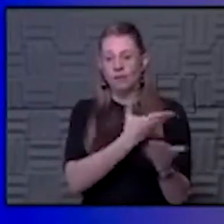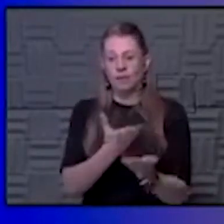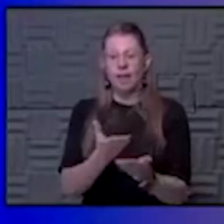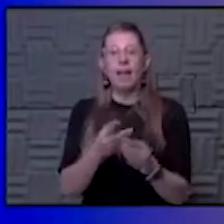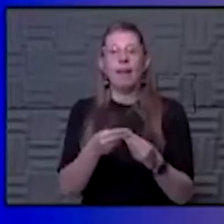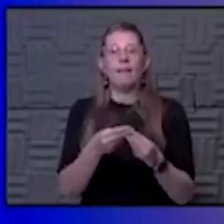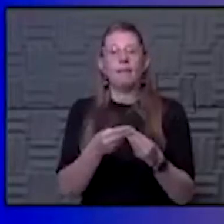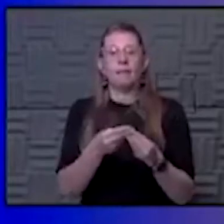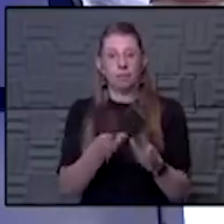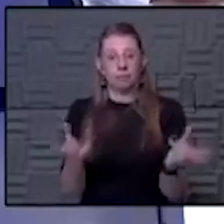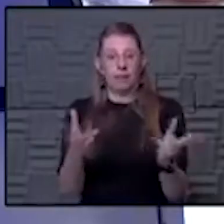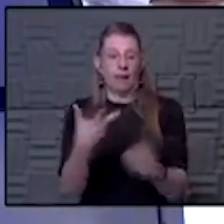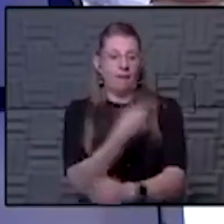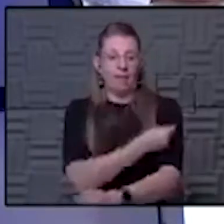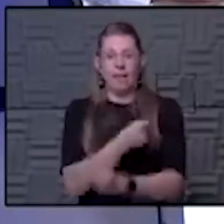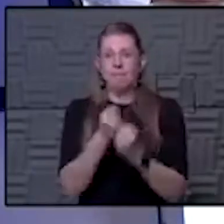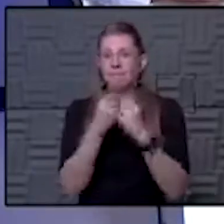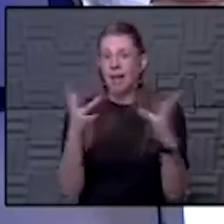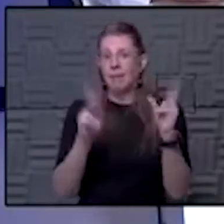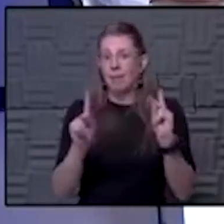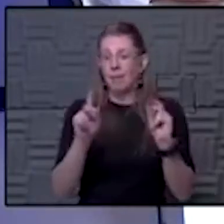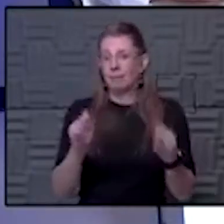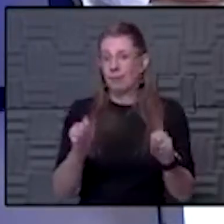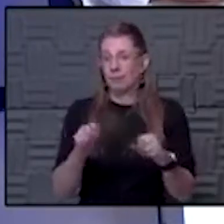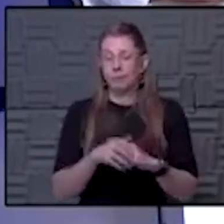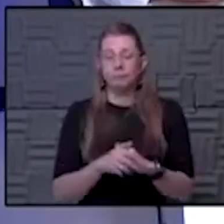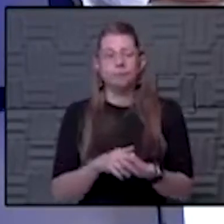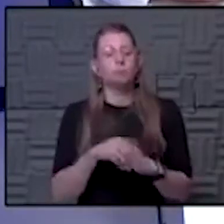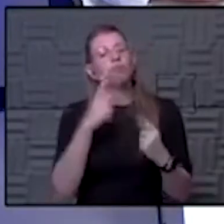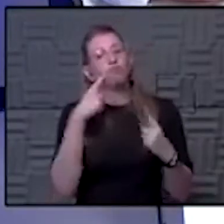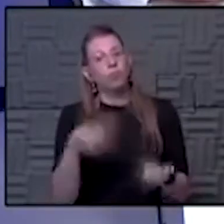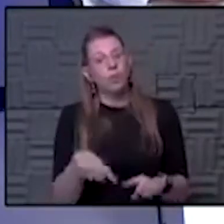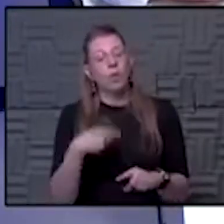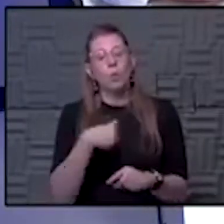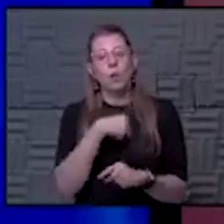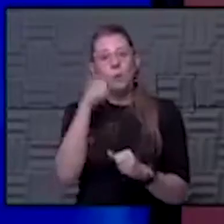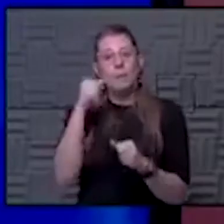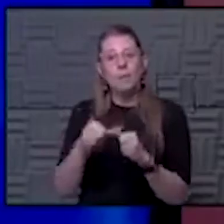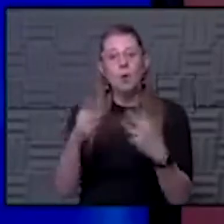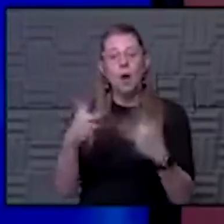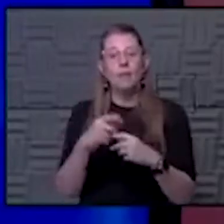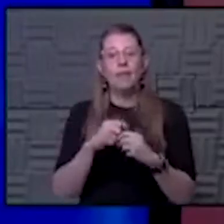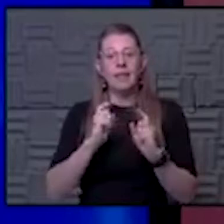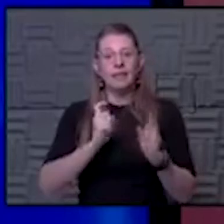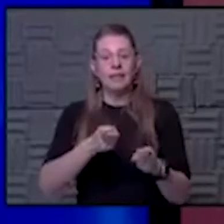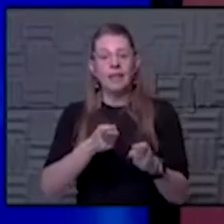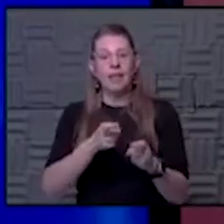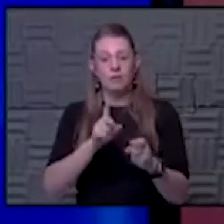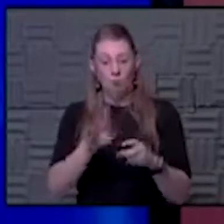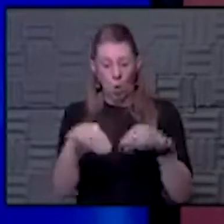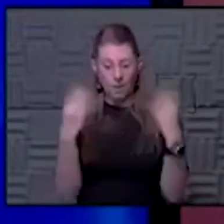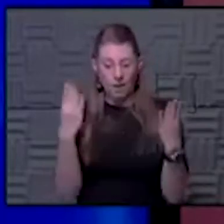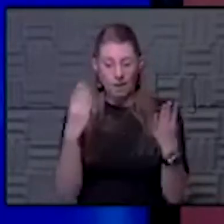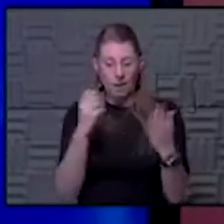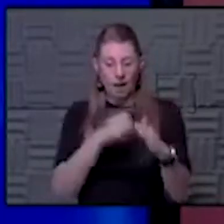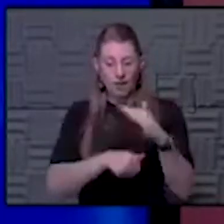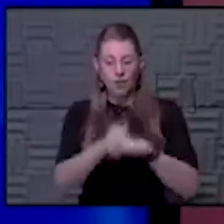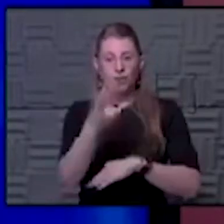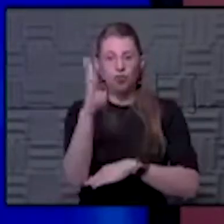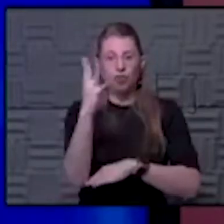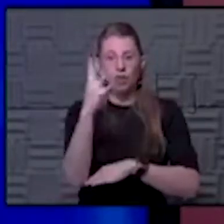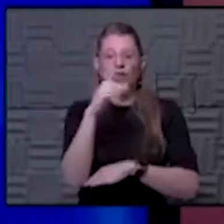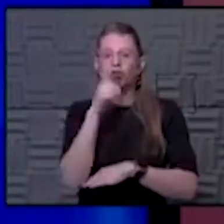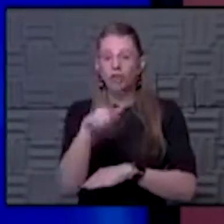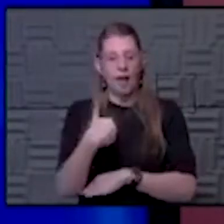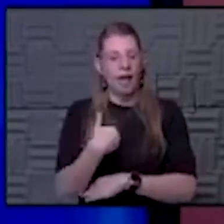people as possible. Indeed. And I think what we have to remember is that the gift you unwrap under the tree should not